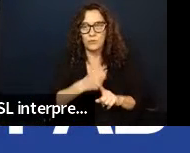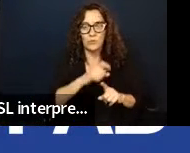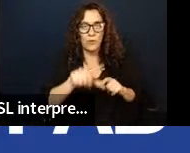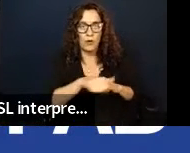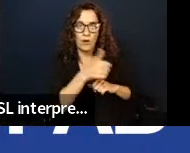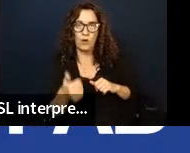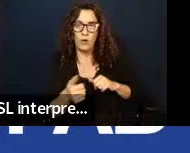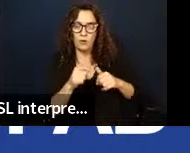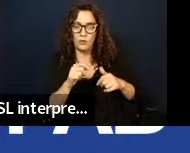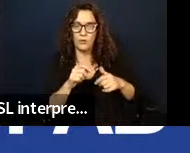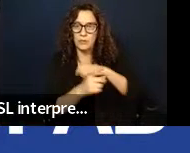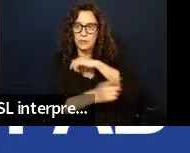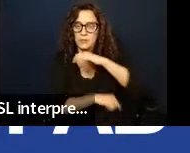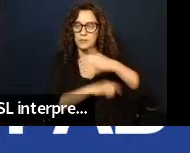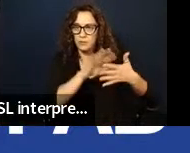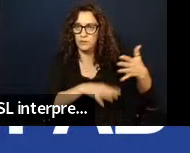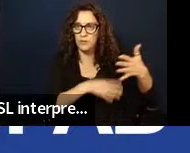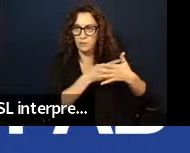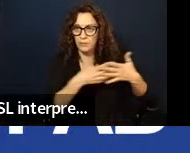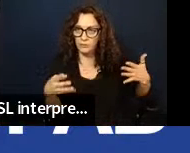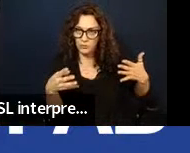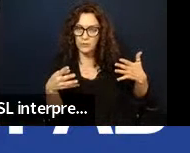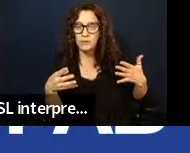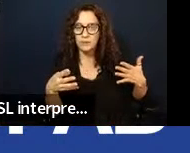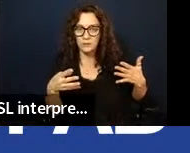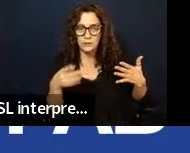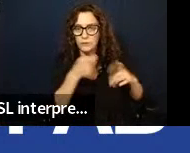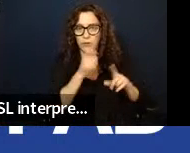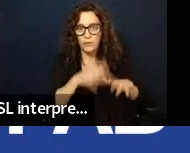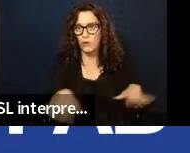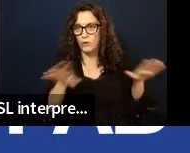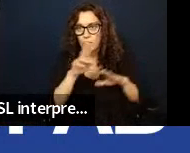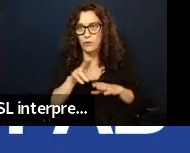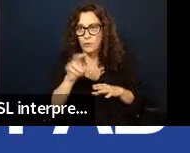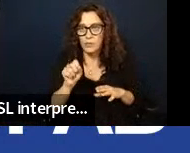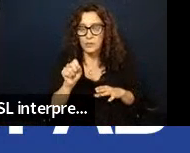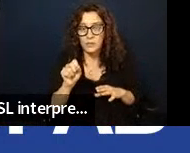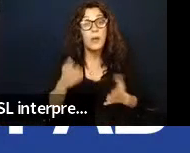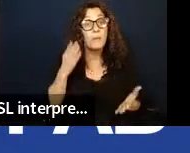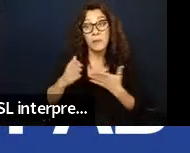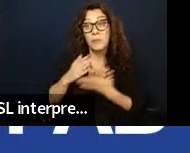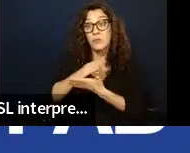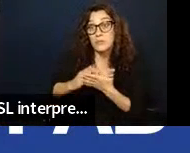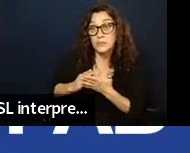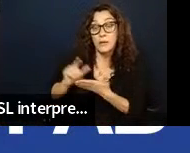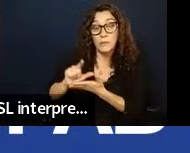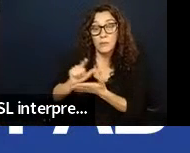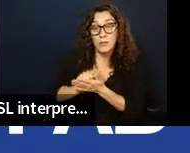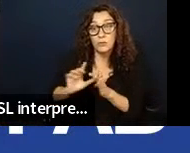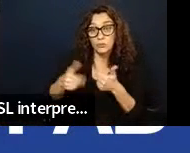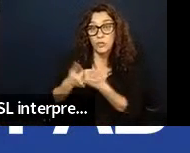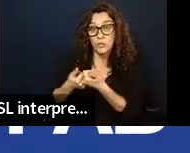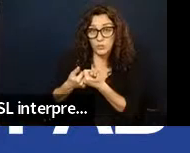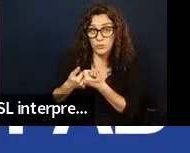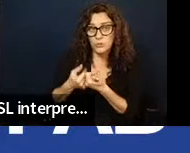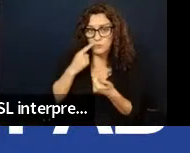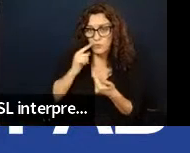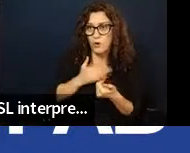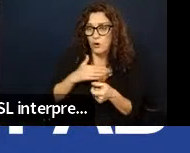other disciplinary systems across the country. There might be some legal challenges to instituting some of these things in